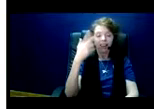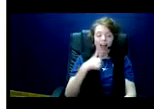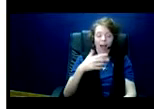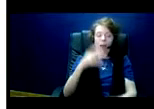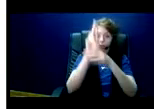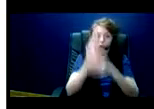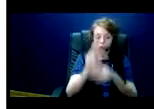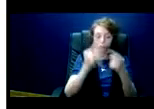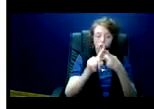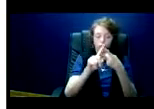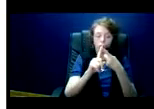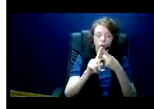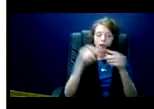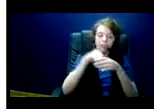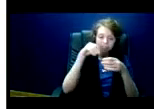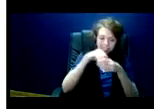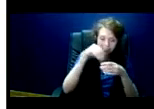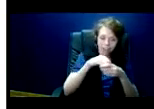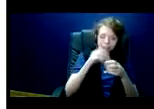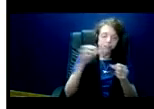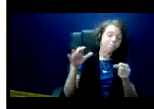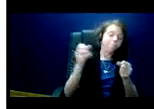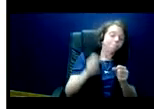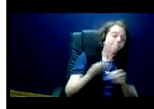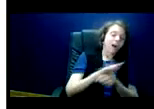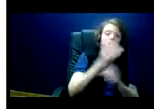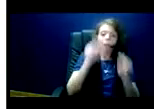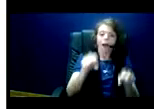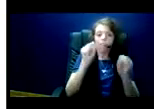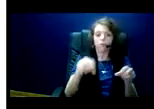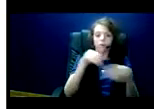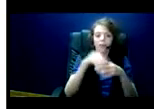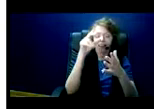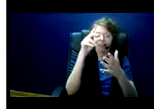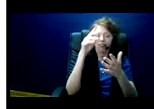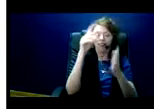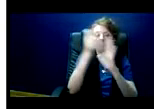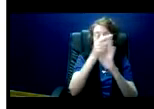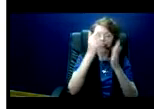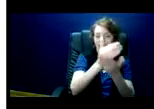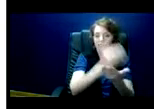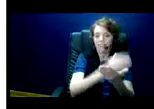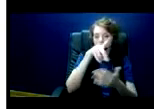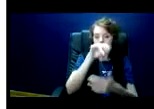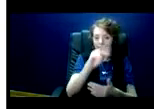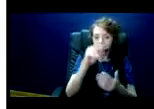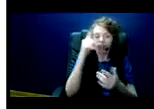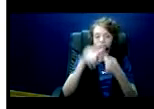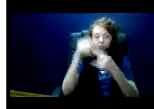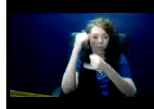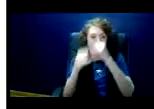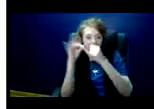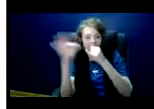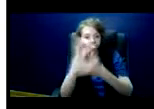to jamming as much as I can into a lesson plan and trying to get towards the end of the semester. But in this time, we